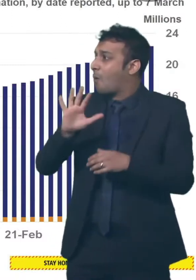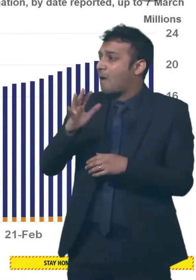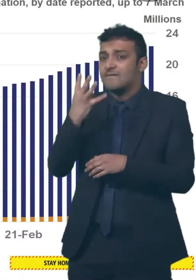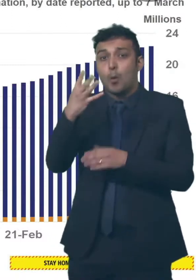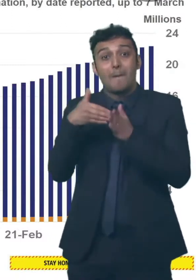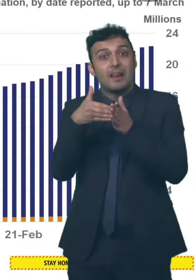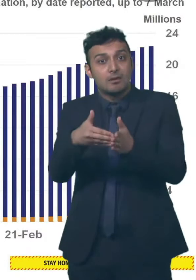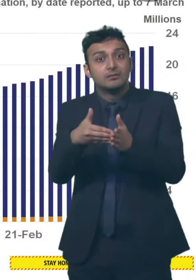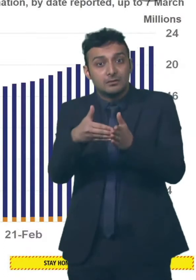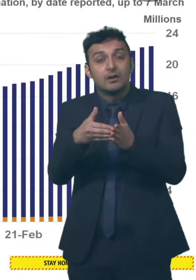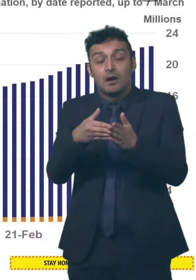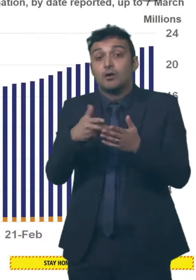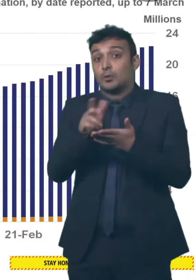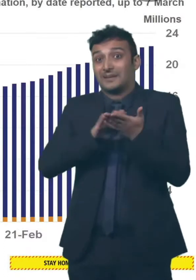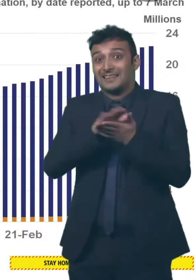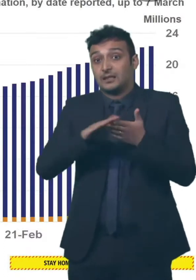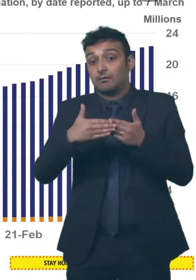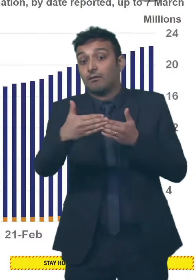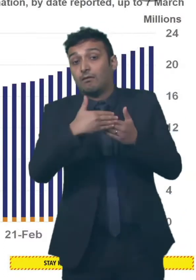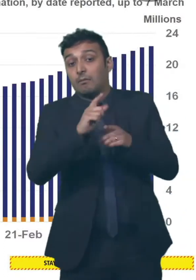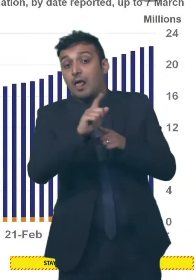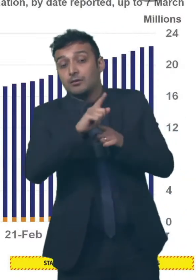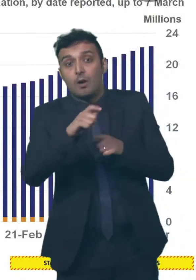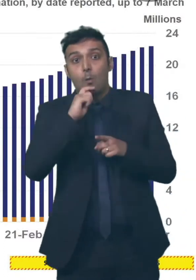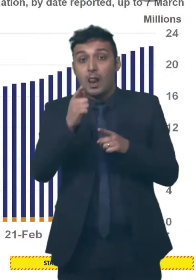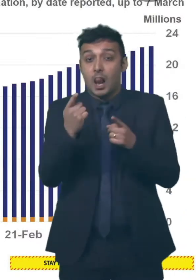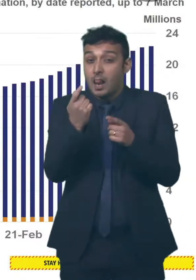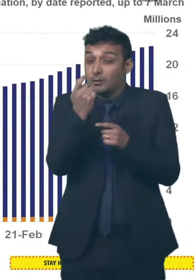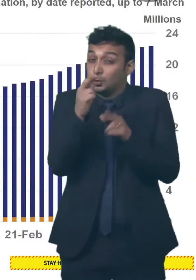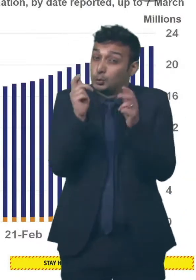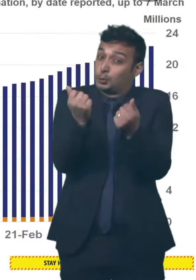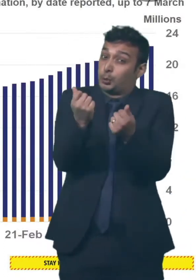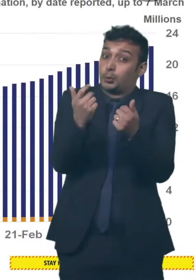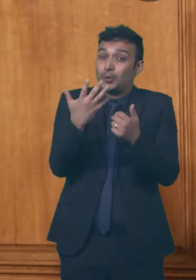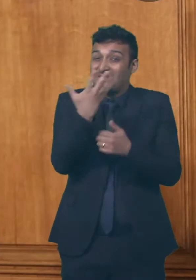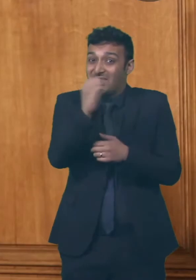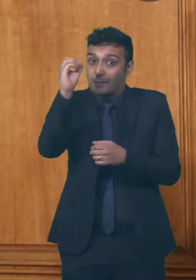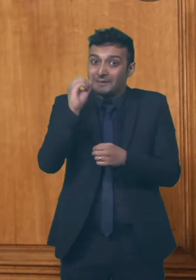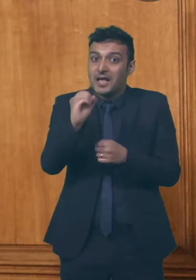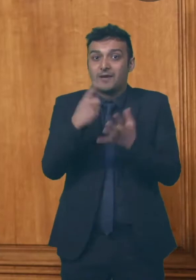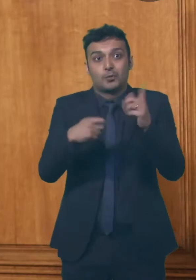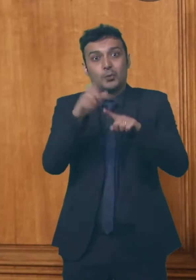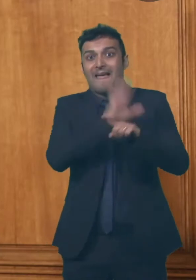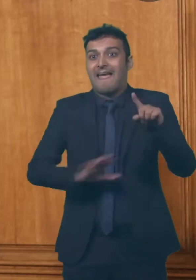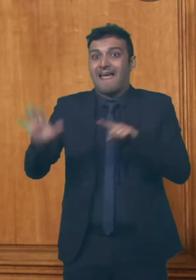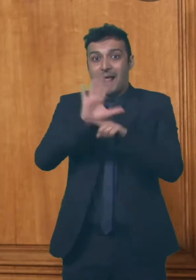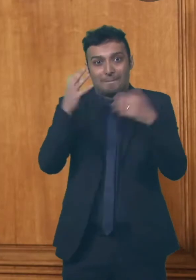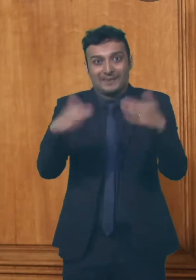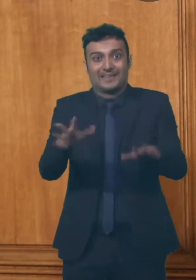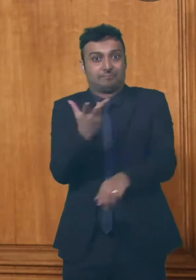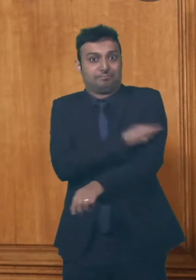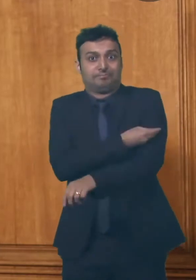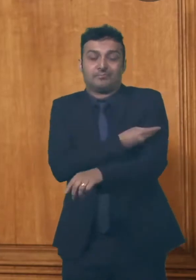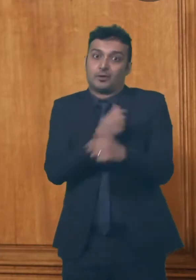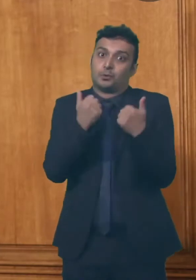towards 50% of our population. So really good news, but while we're understanding what the effect of vaccine is on